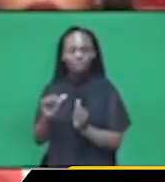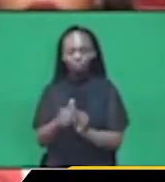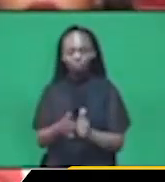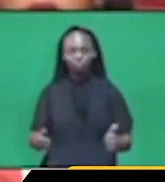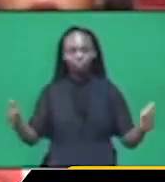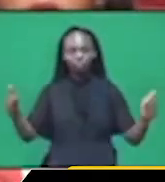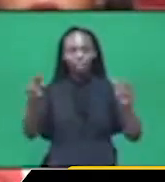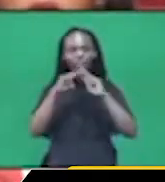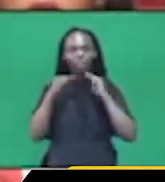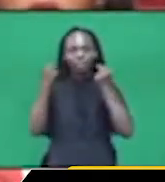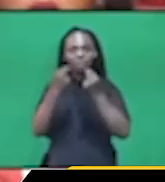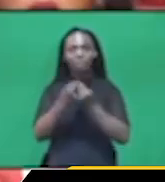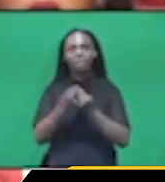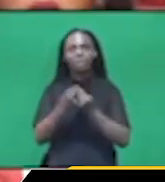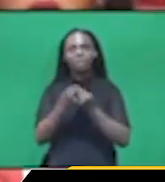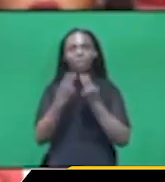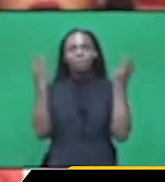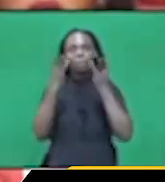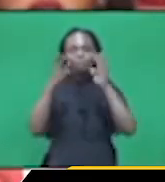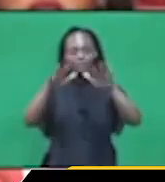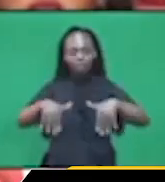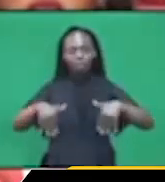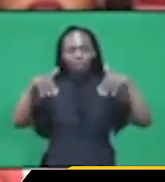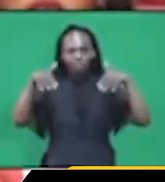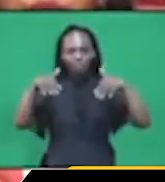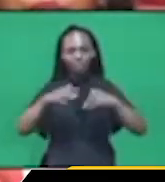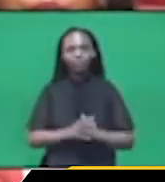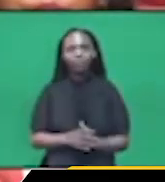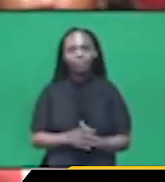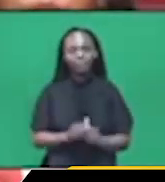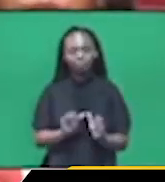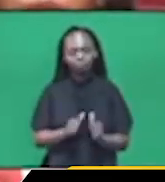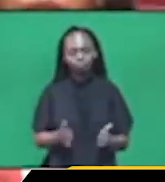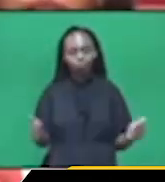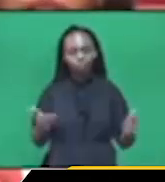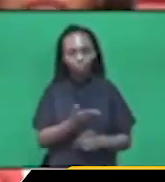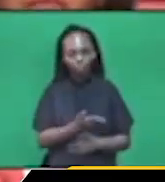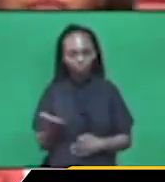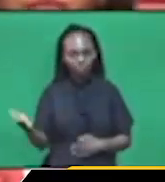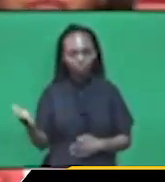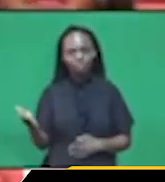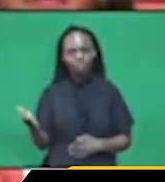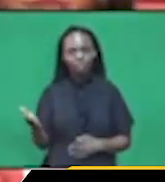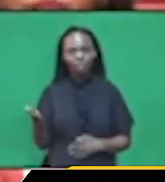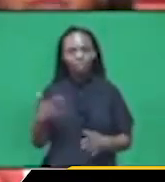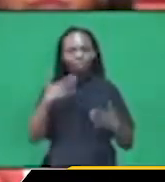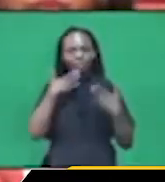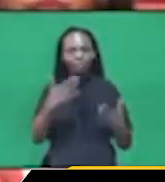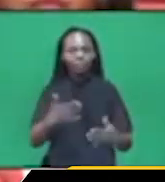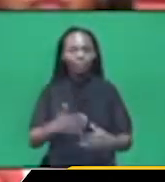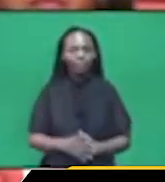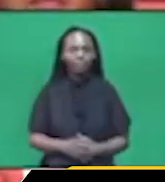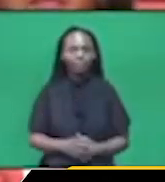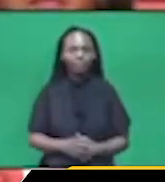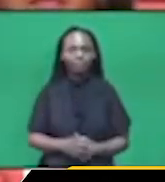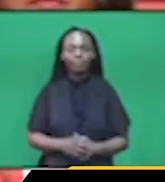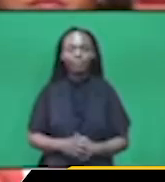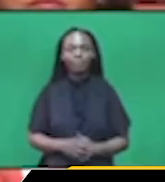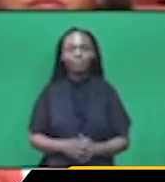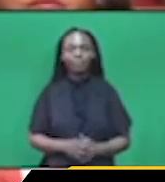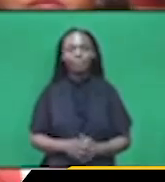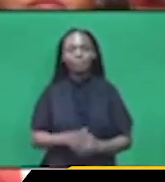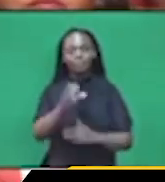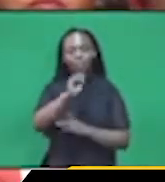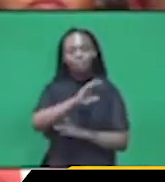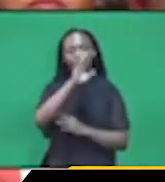People's Assembly, and the distinguished guests, I greet you. The South African